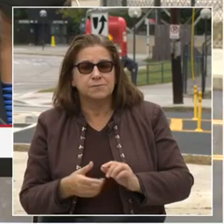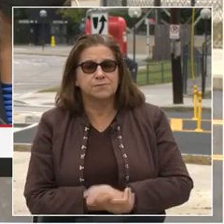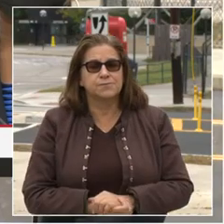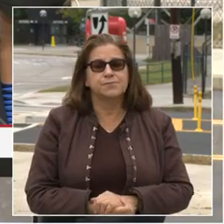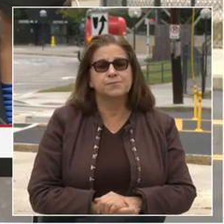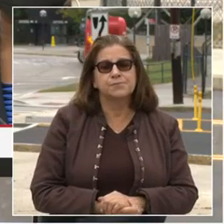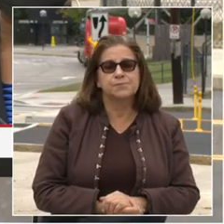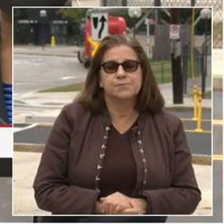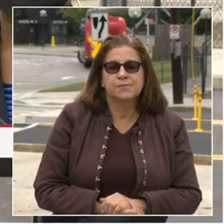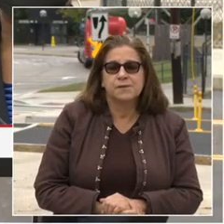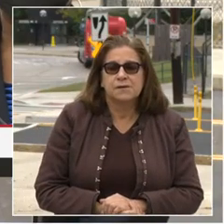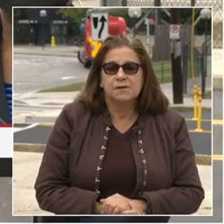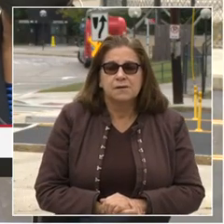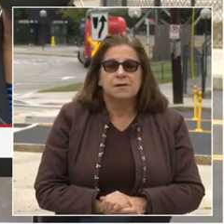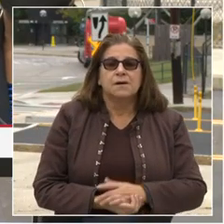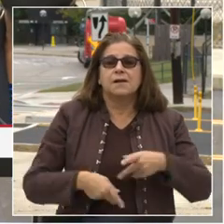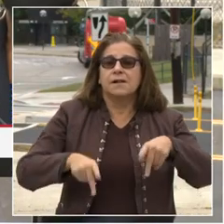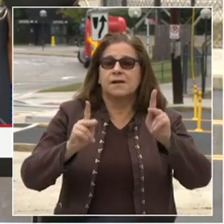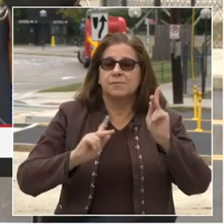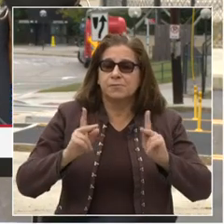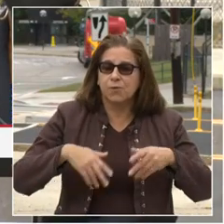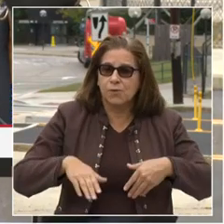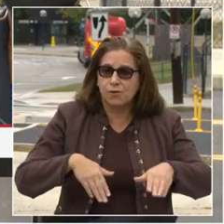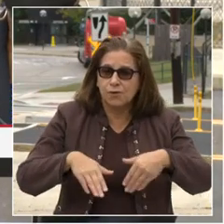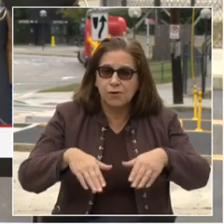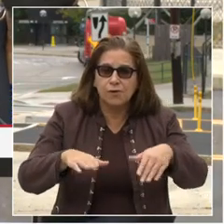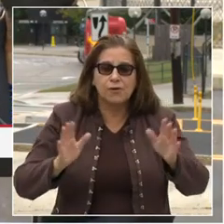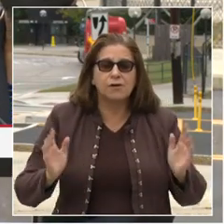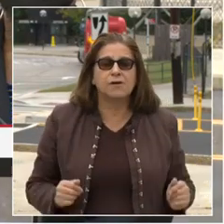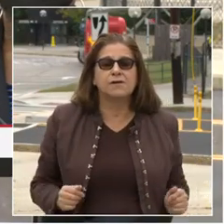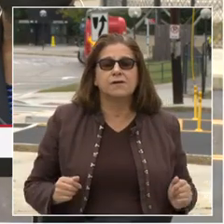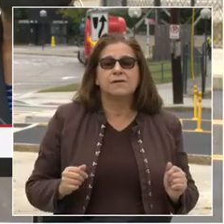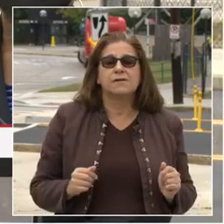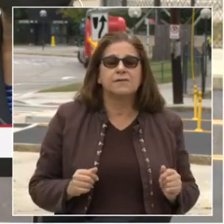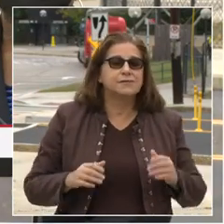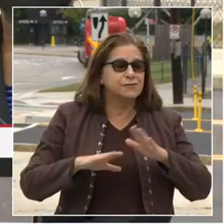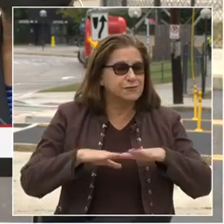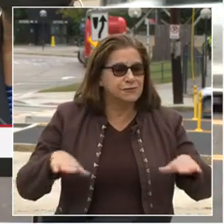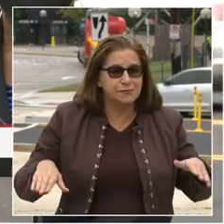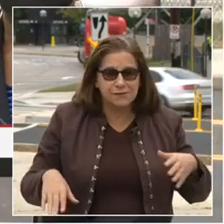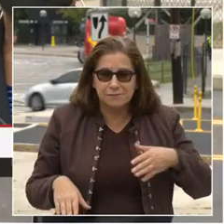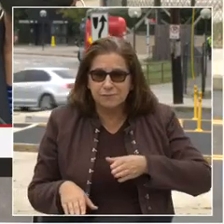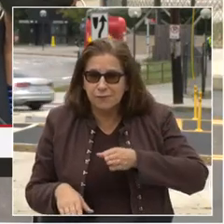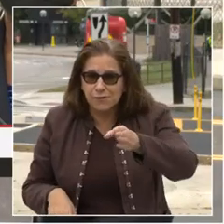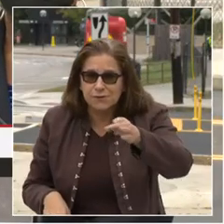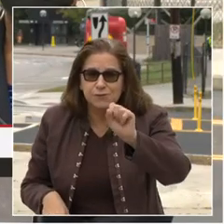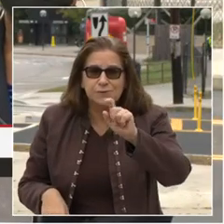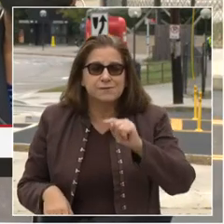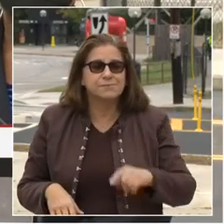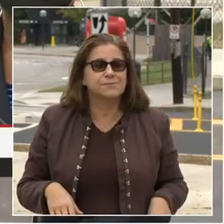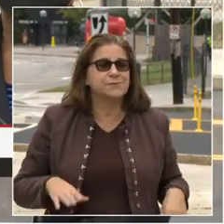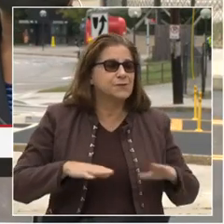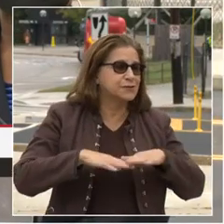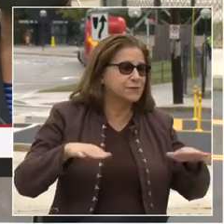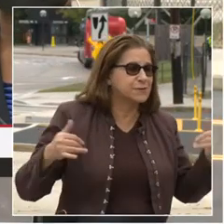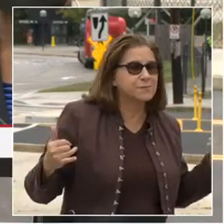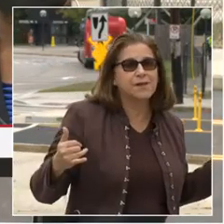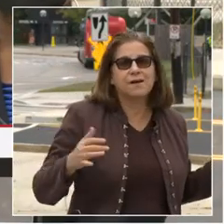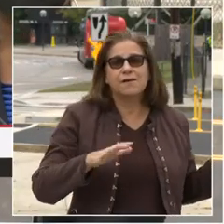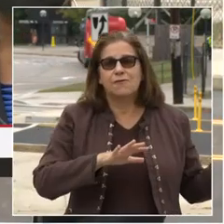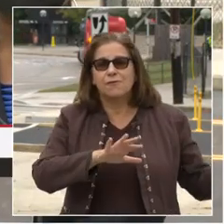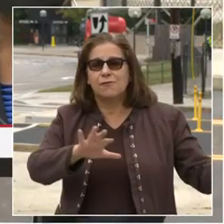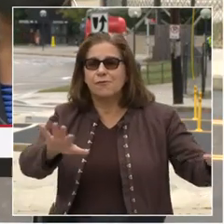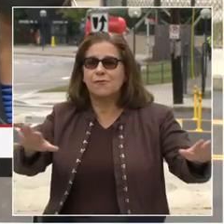pedestrians, bicyclists, children. In addition to taking on additional safety workloads, we also know that